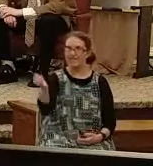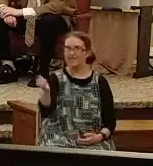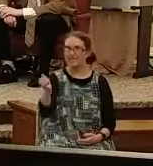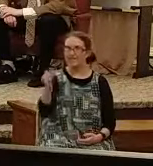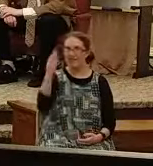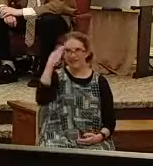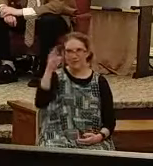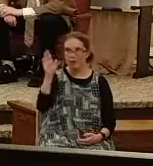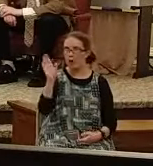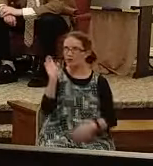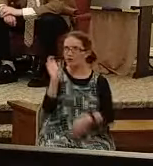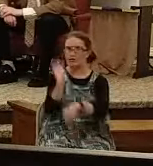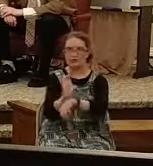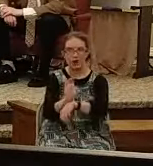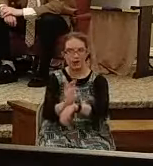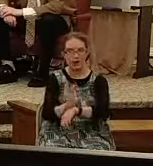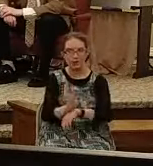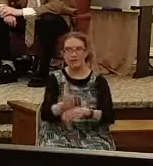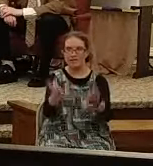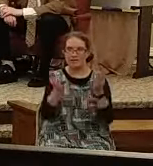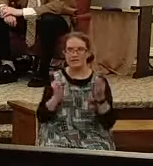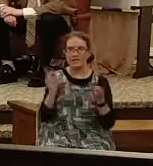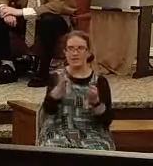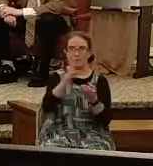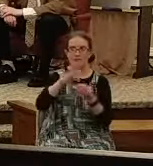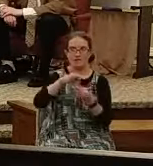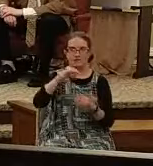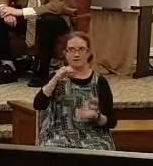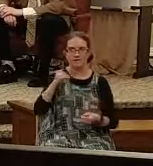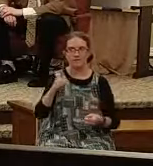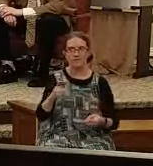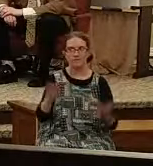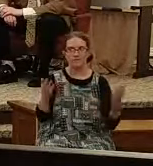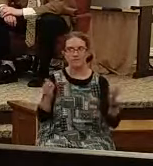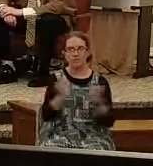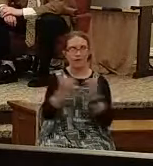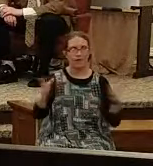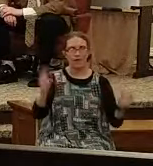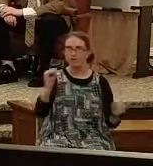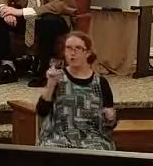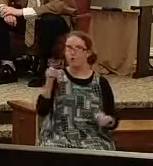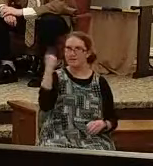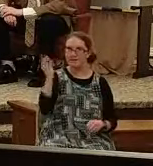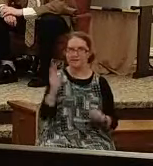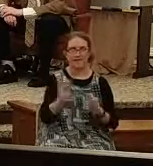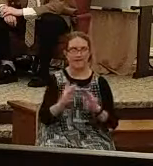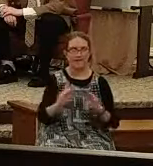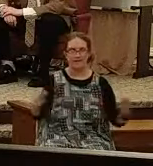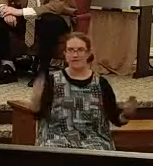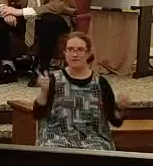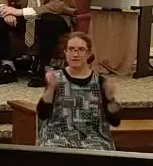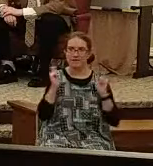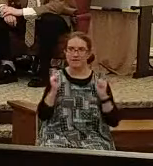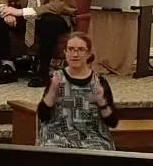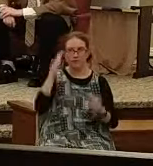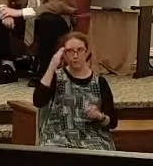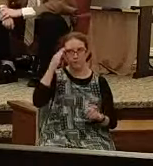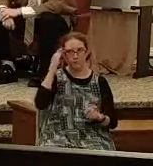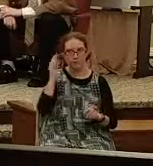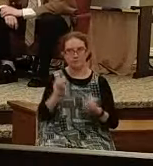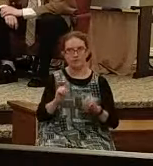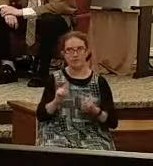church was all about. And get the Holy Ghost. And guess what? Without anybody saying anything, all of a sudden you notice things